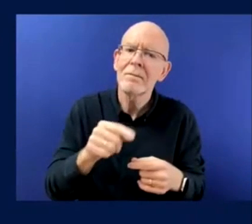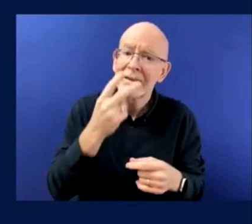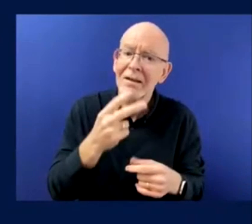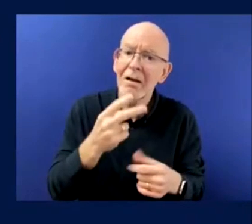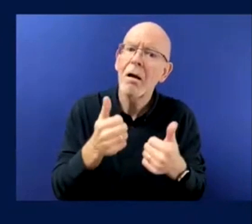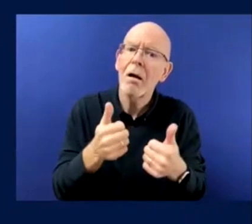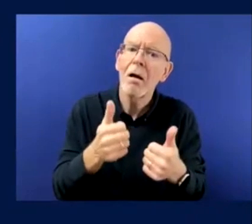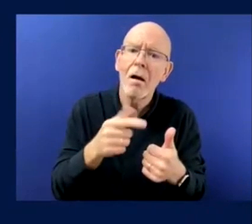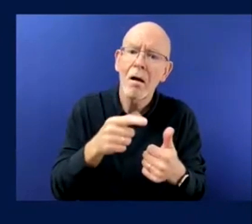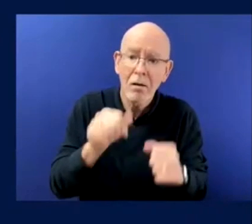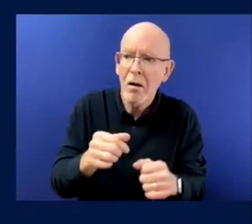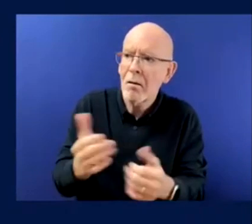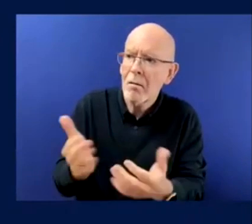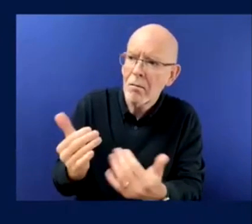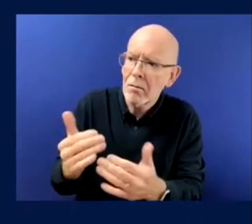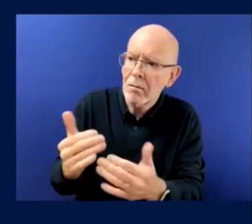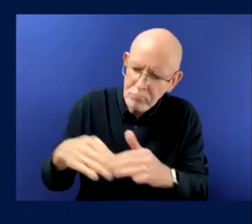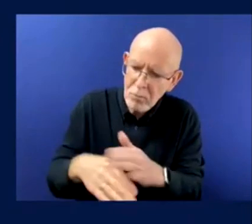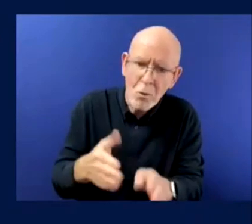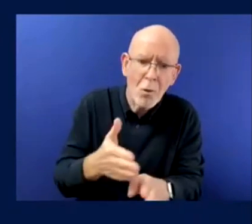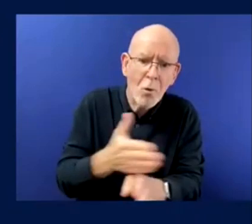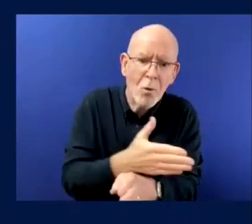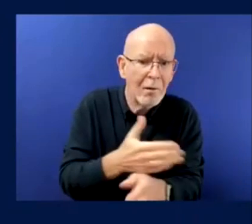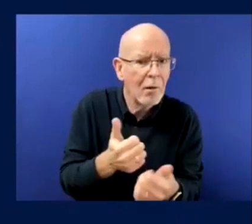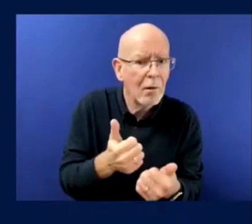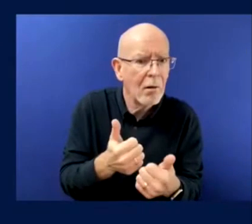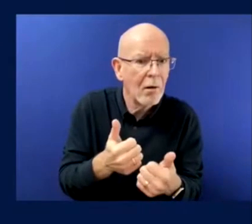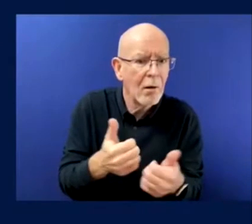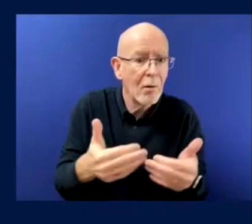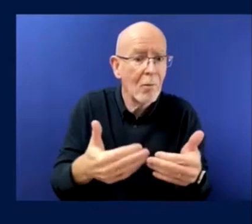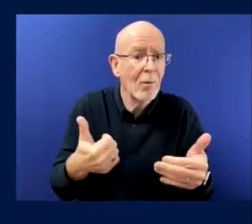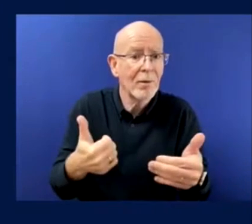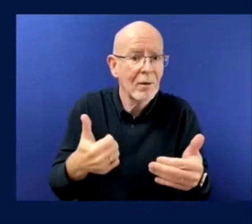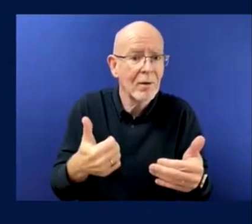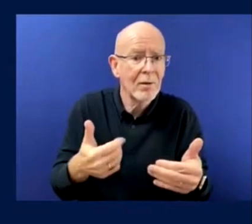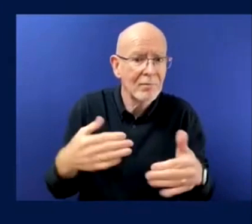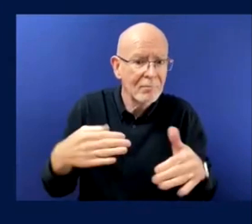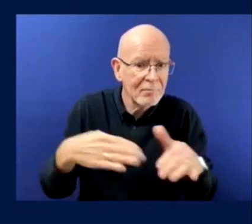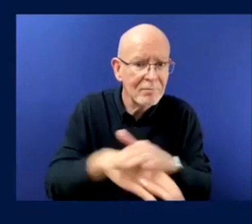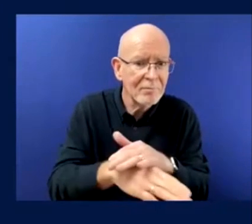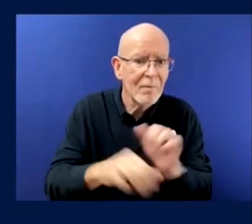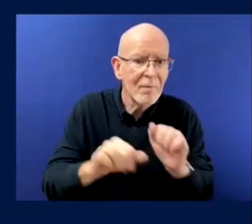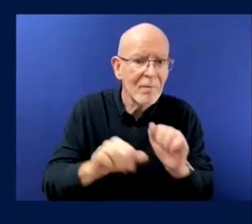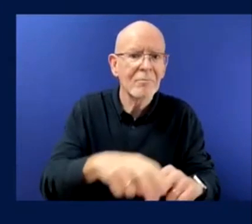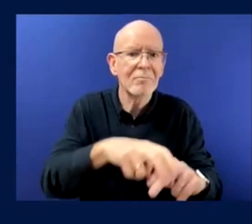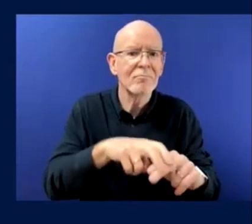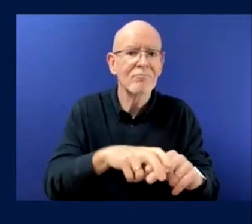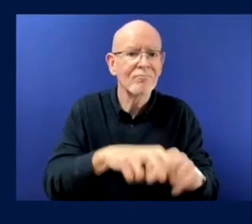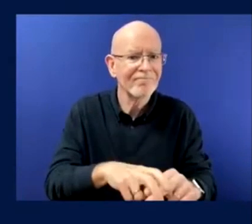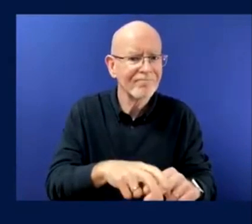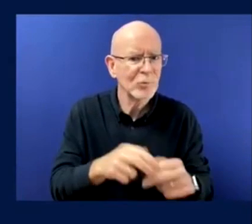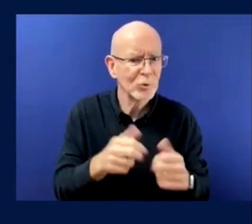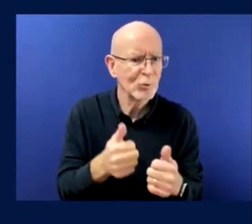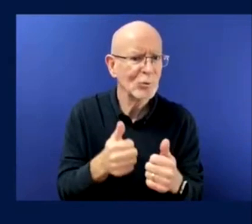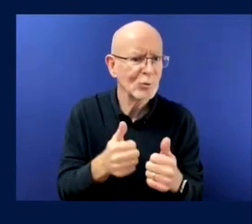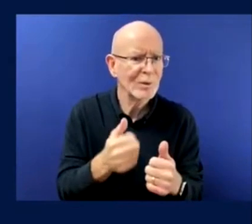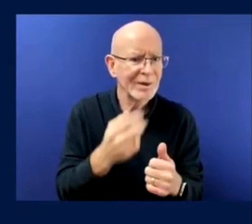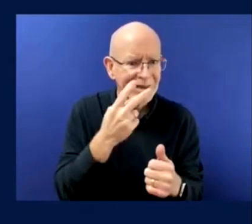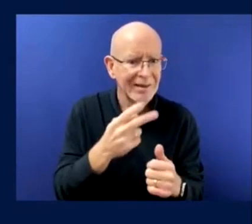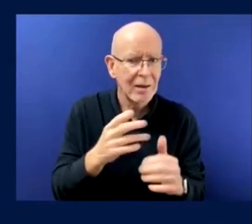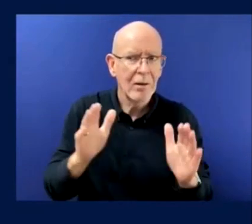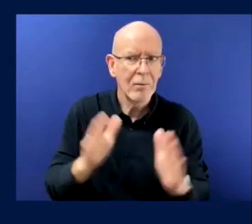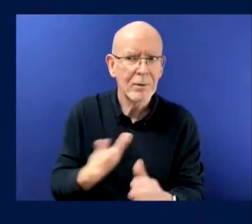for example, there was a really great example in the media a couple of weeks ago from Arsenal in